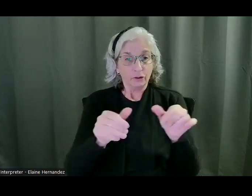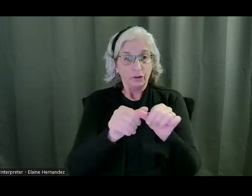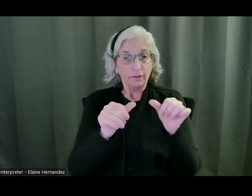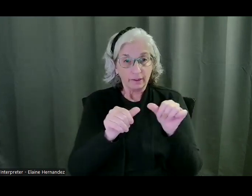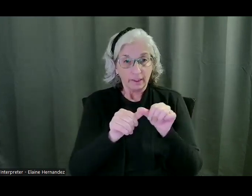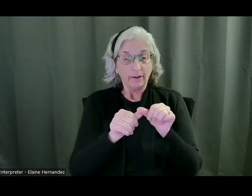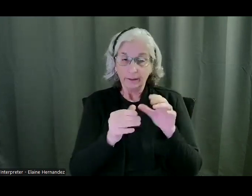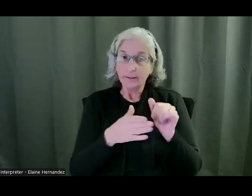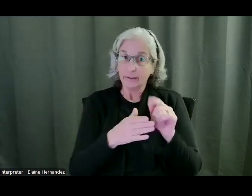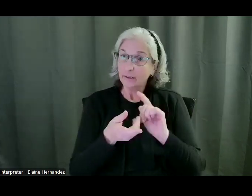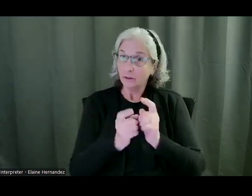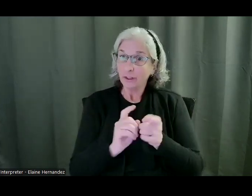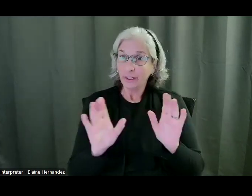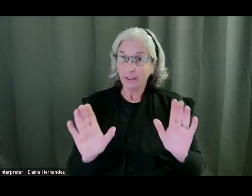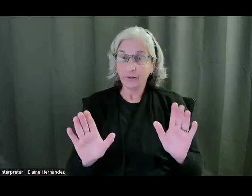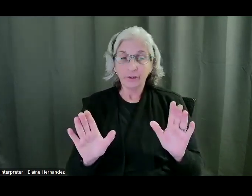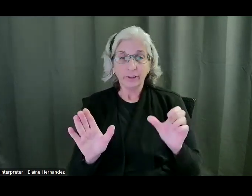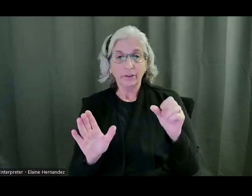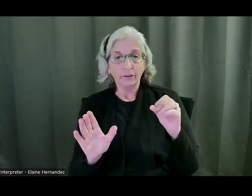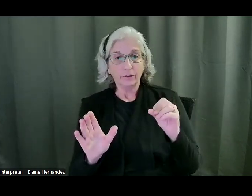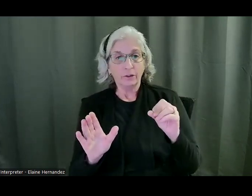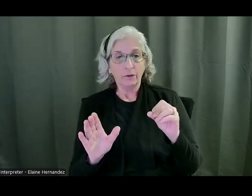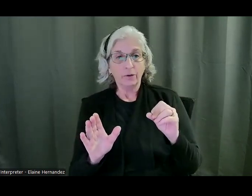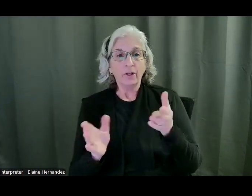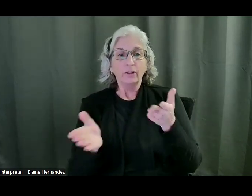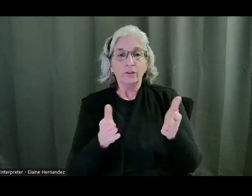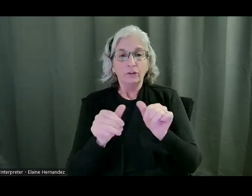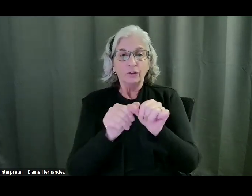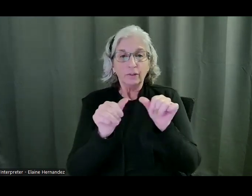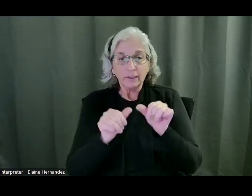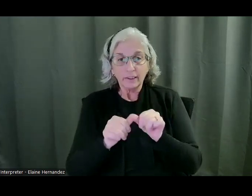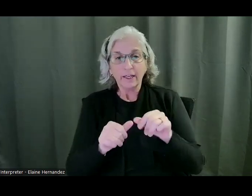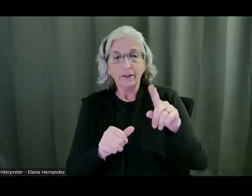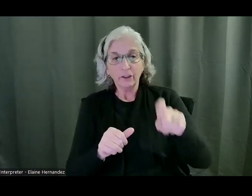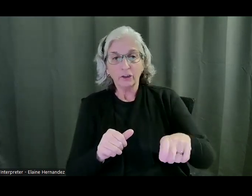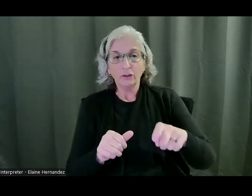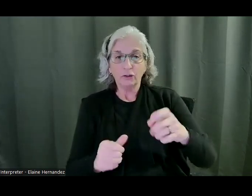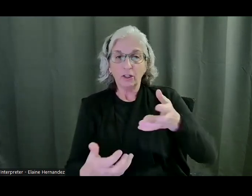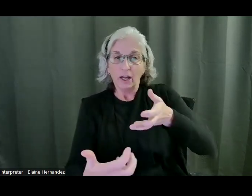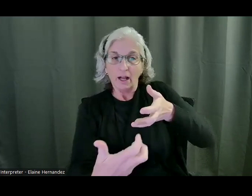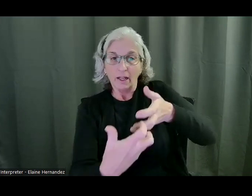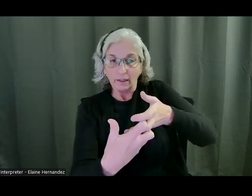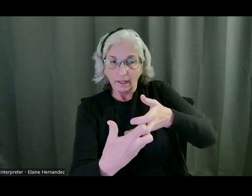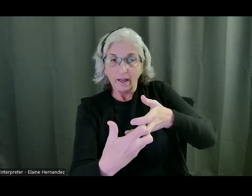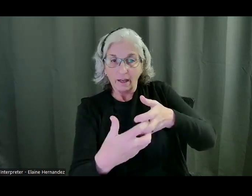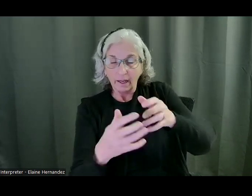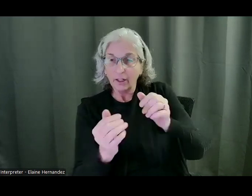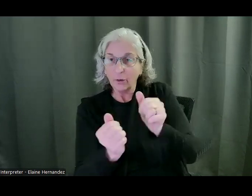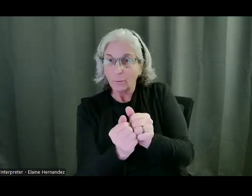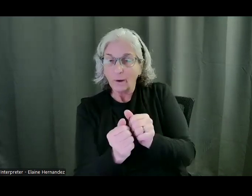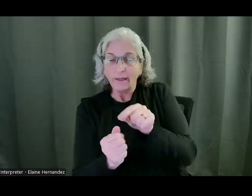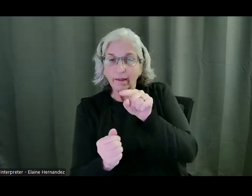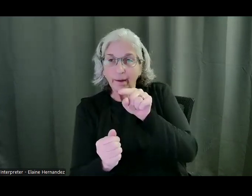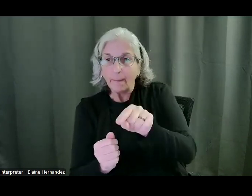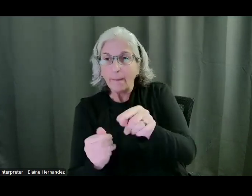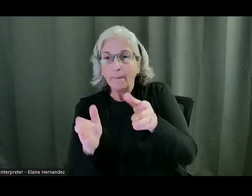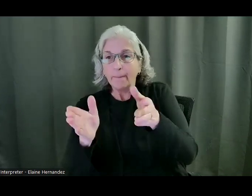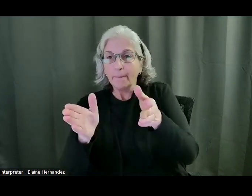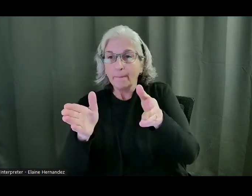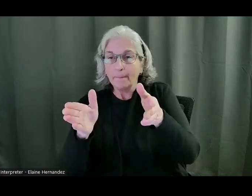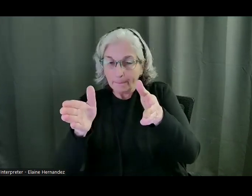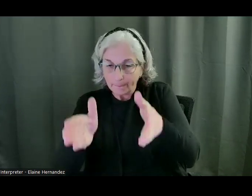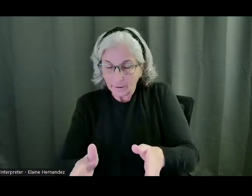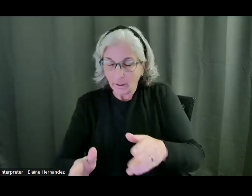of our changes, should align with and address participant needs as it's related to their